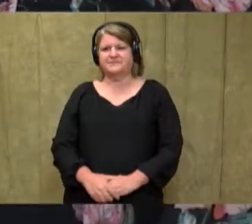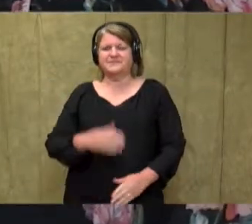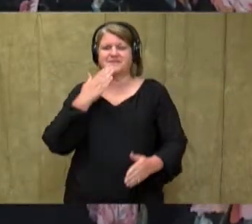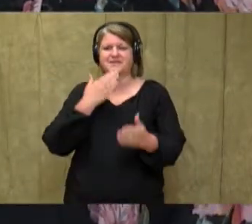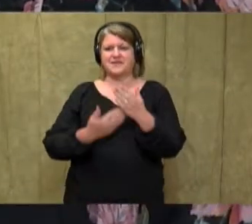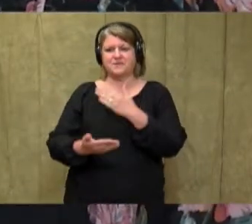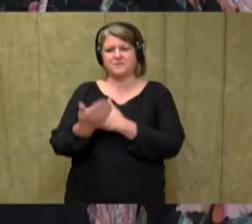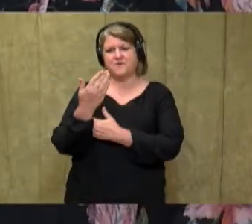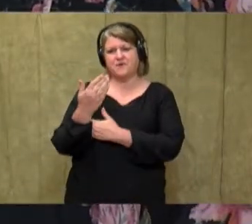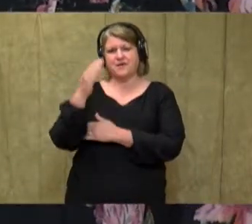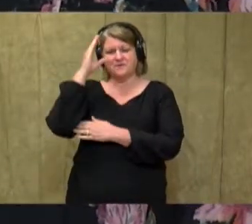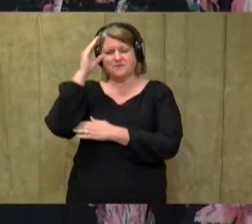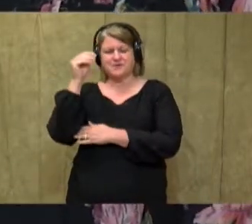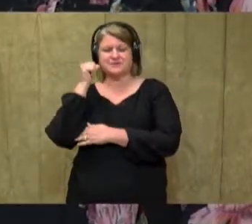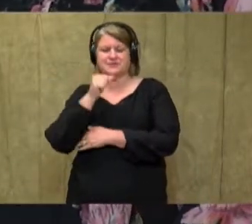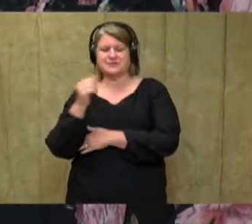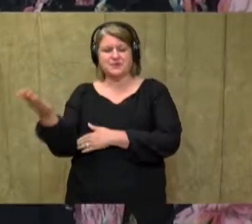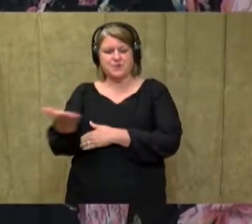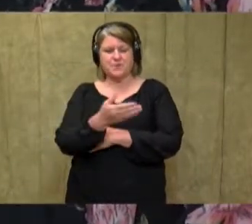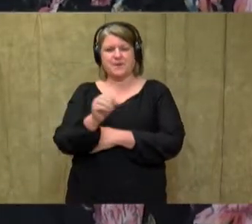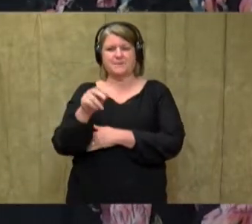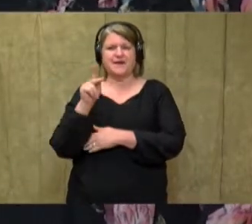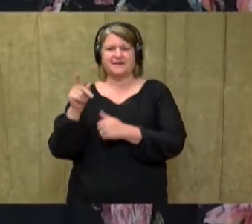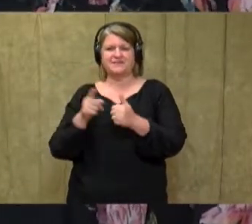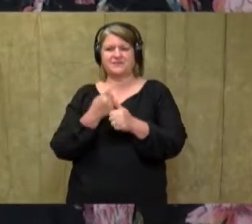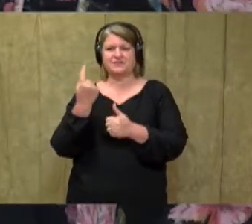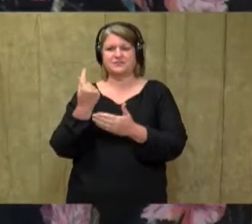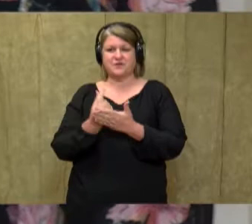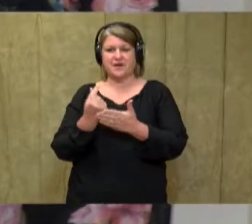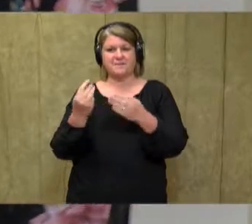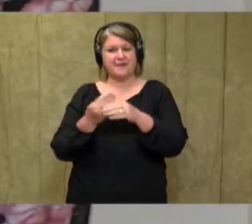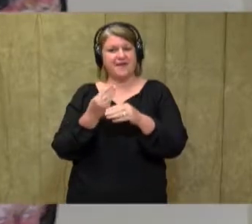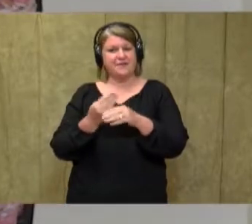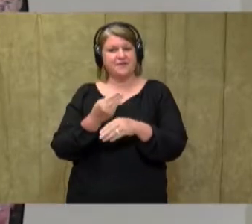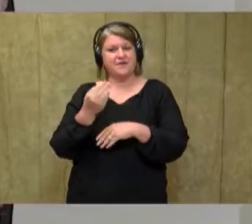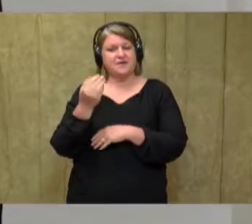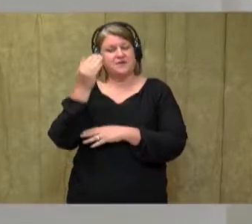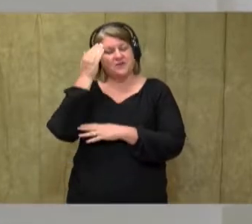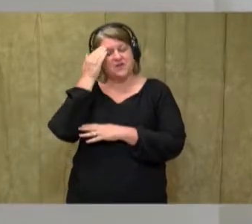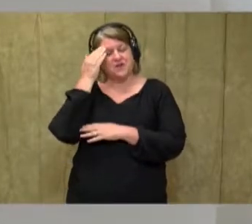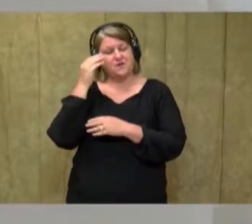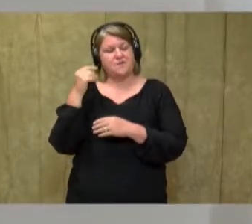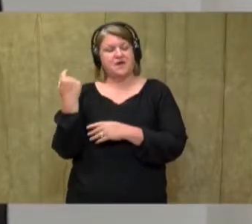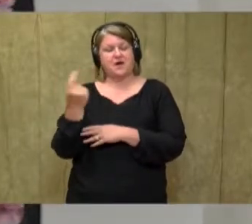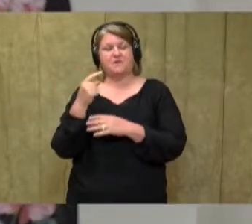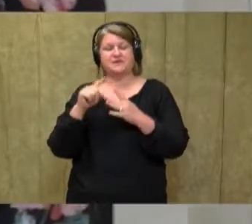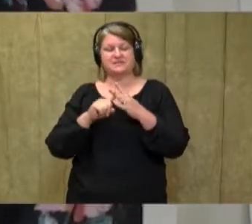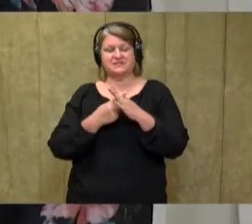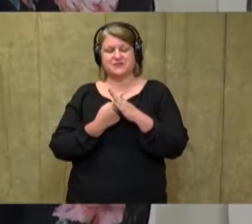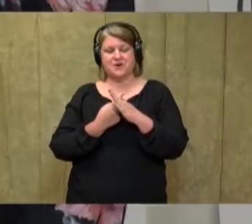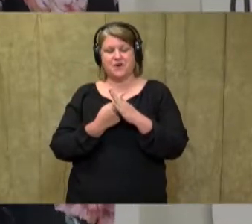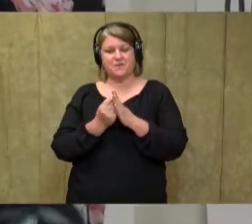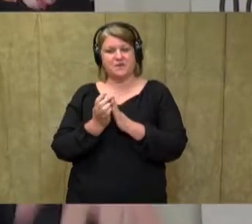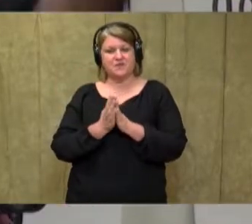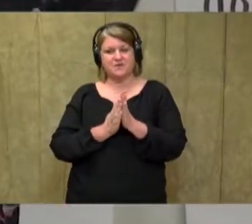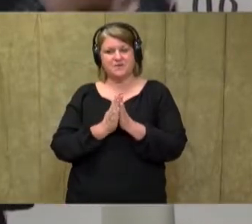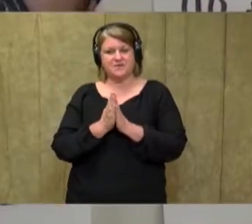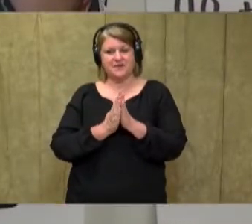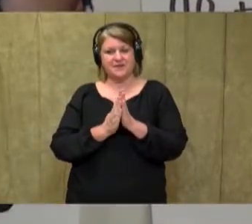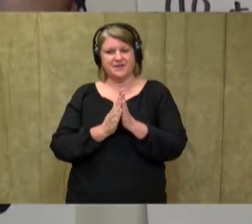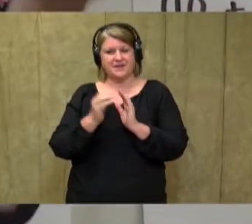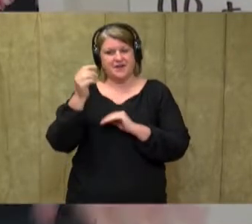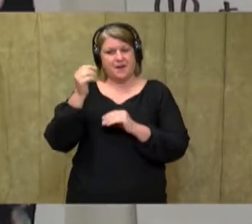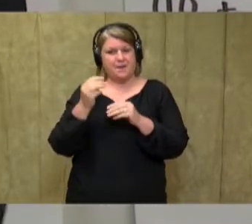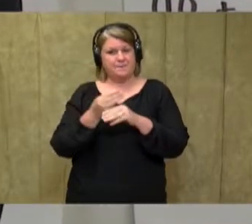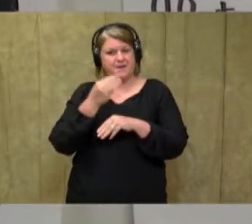Good morning, boys and girls, and welcome back to first grade math. You know, we always start with warming up our math brains, so we're gonna stand